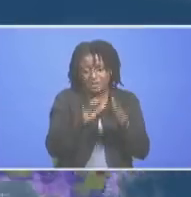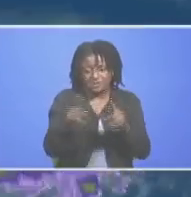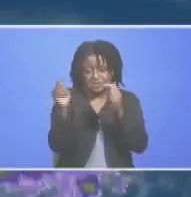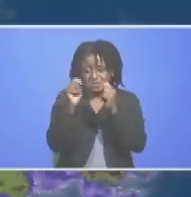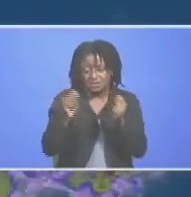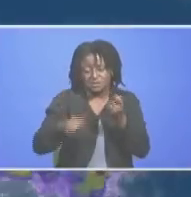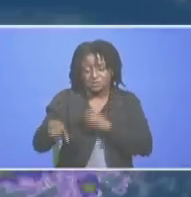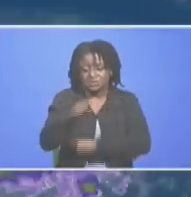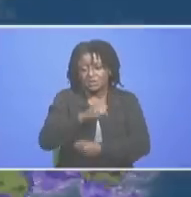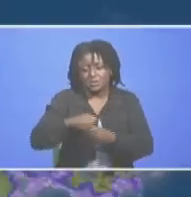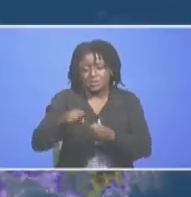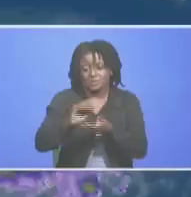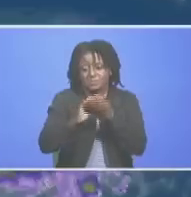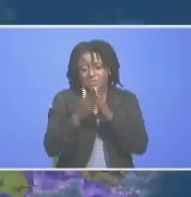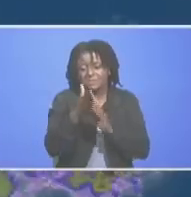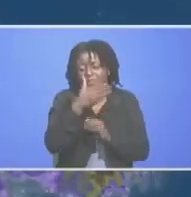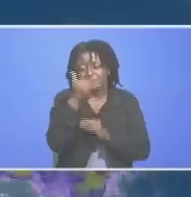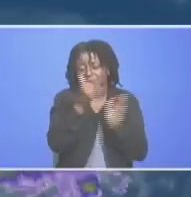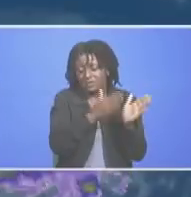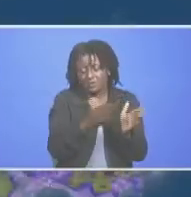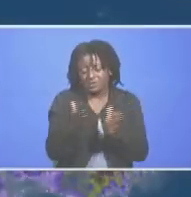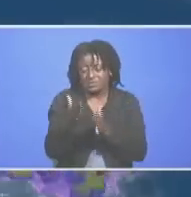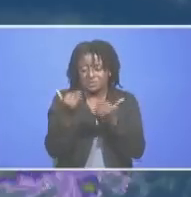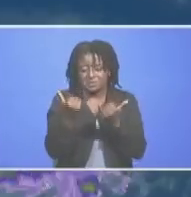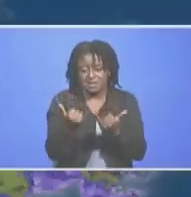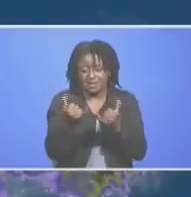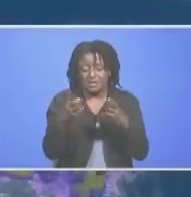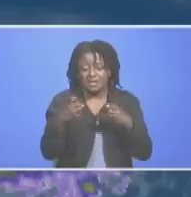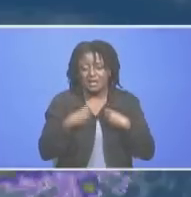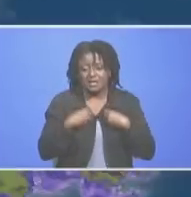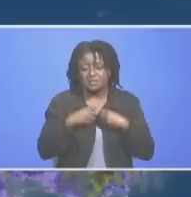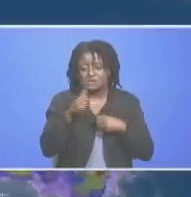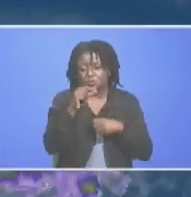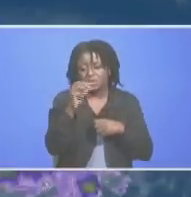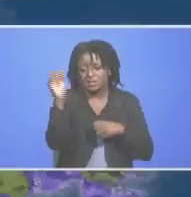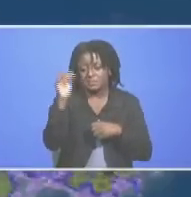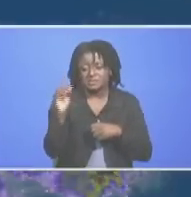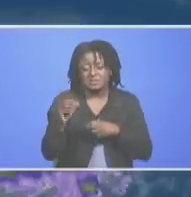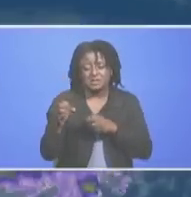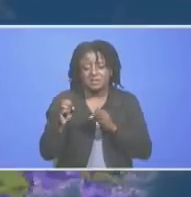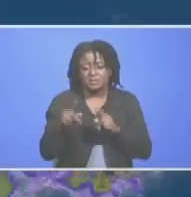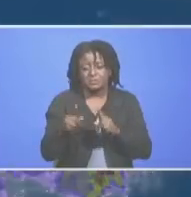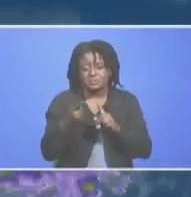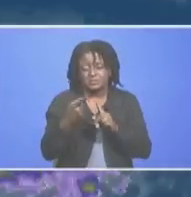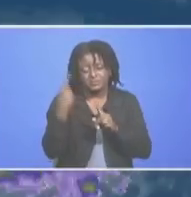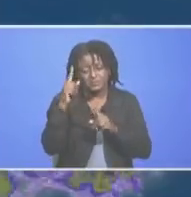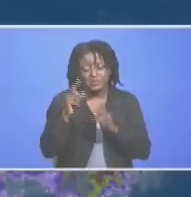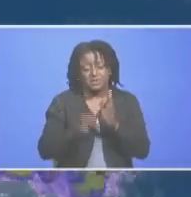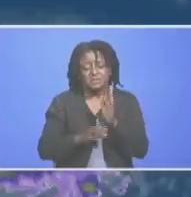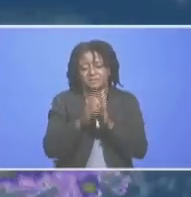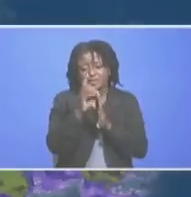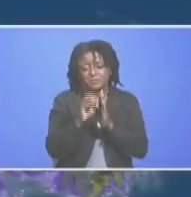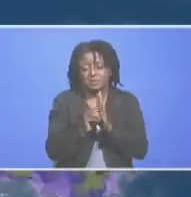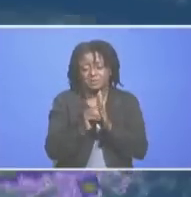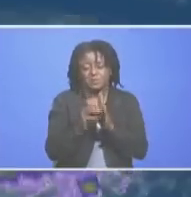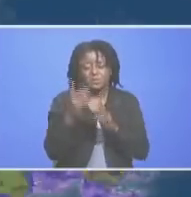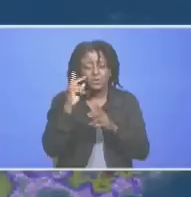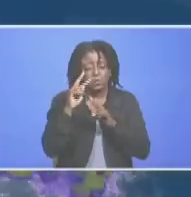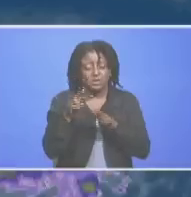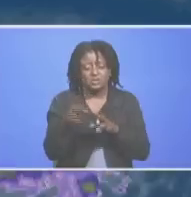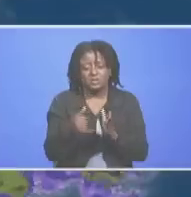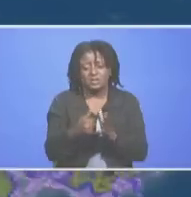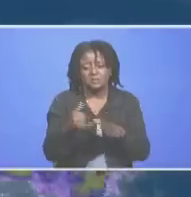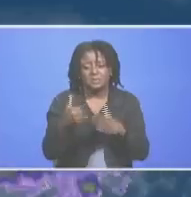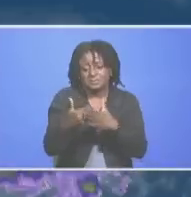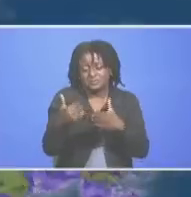becoming a little better organized. It has now about a 20% chance of development, so we'll keep our eyes on that over the next couple couple of days. But ahead of that, we